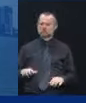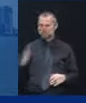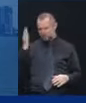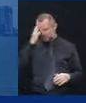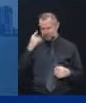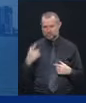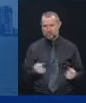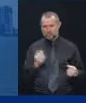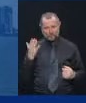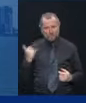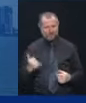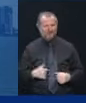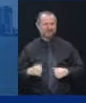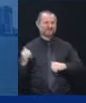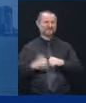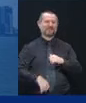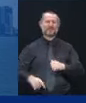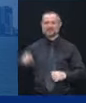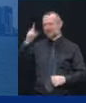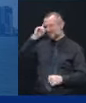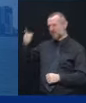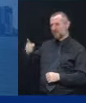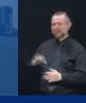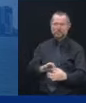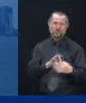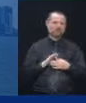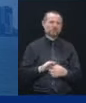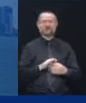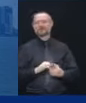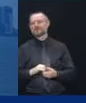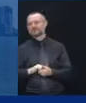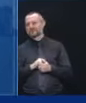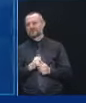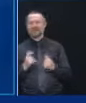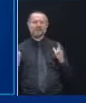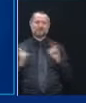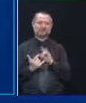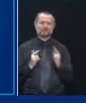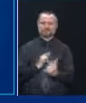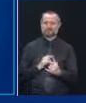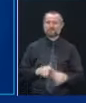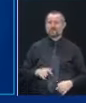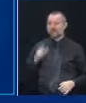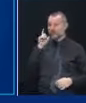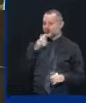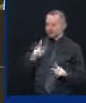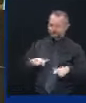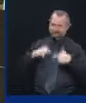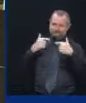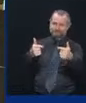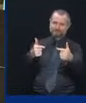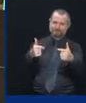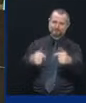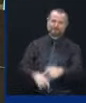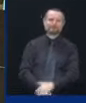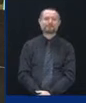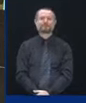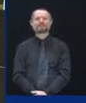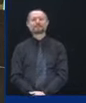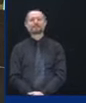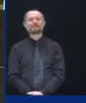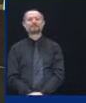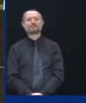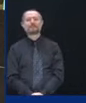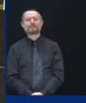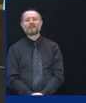York tough, smart, united, disciplined, and loving. Operator?